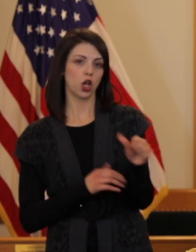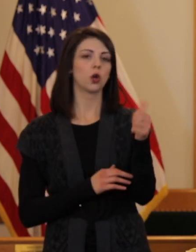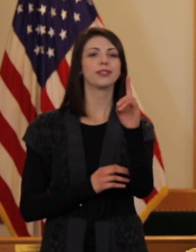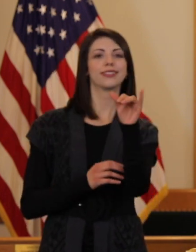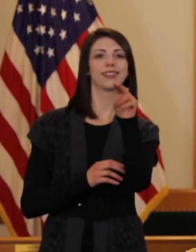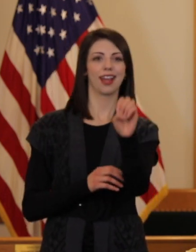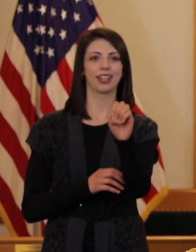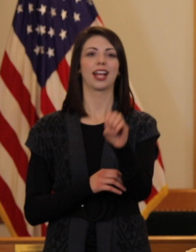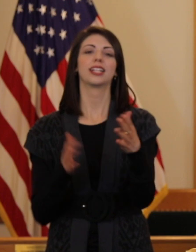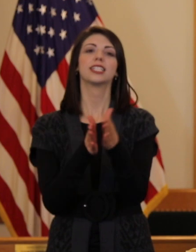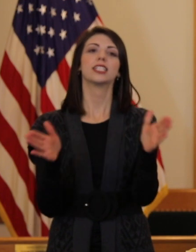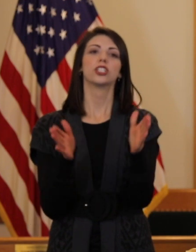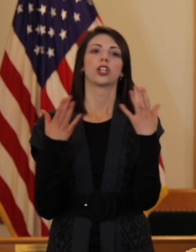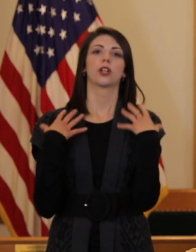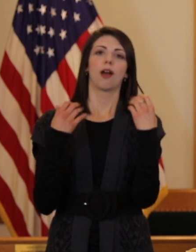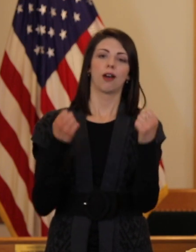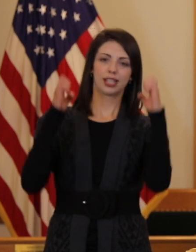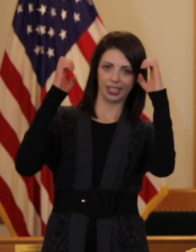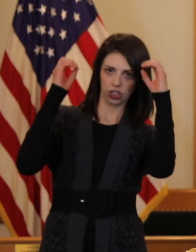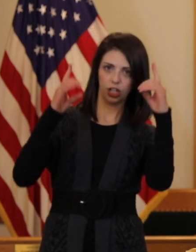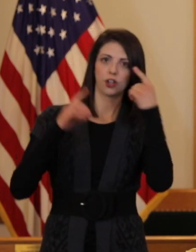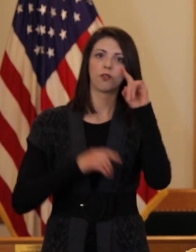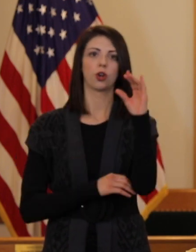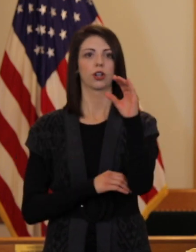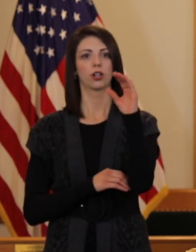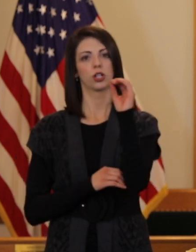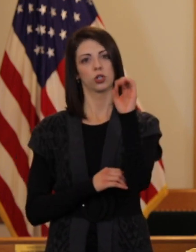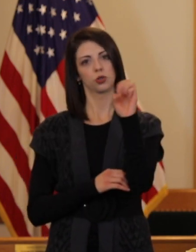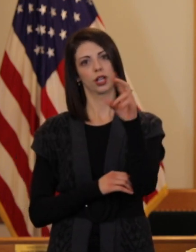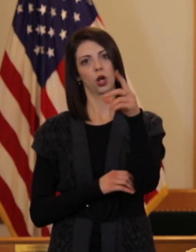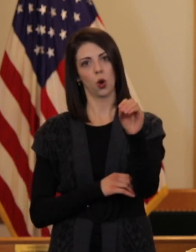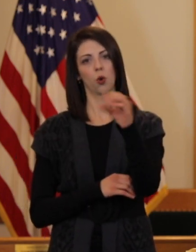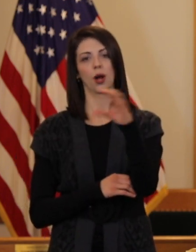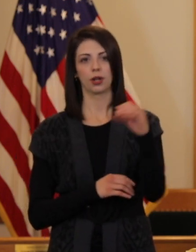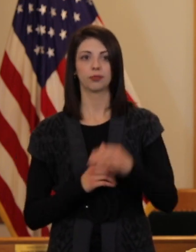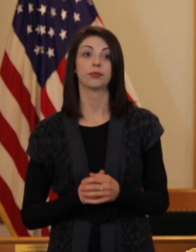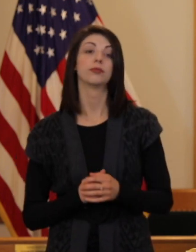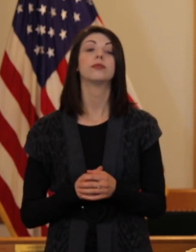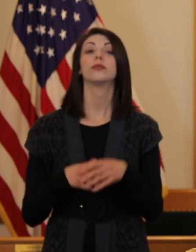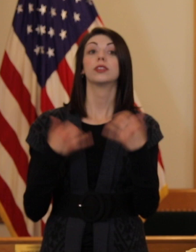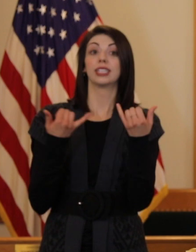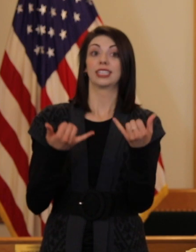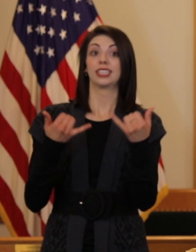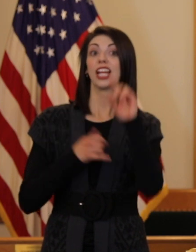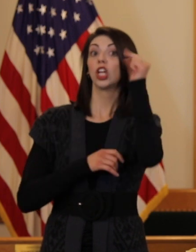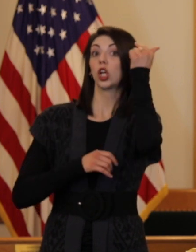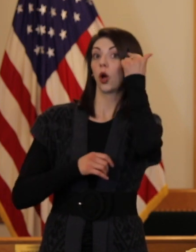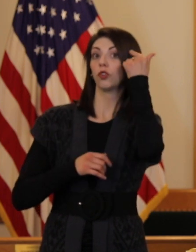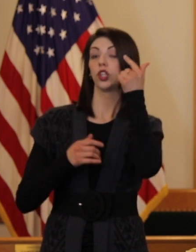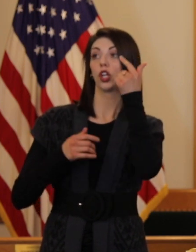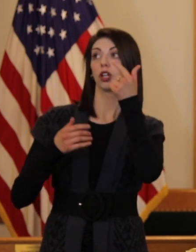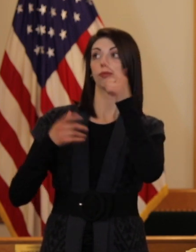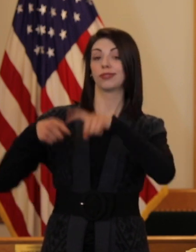Public Health Educator for the Oswego County Health Department. As of today, the Governor's New York on Pause order is set to expire this Friday,